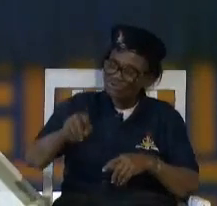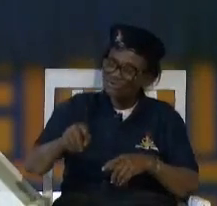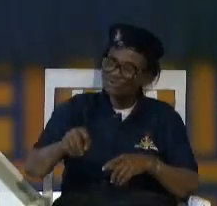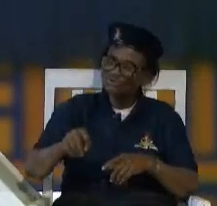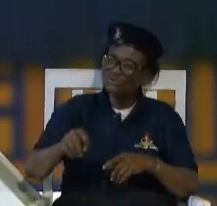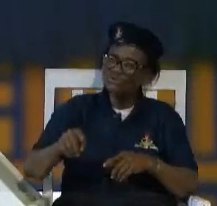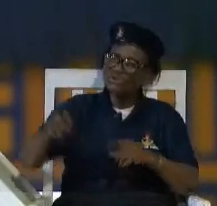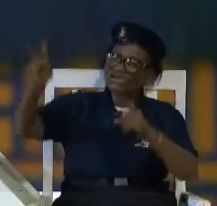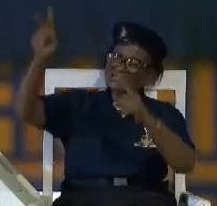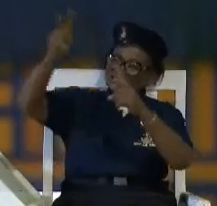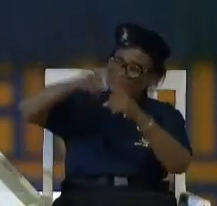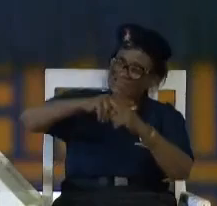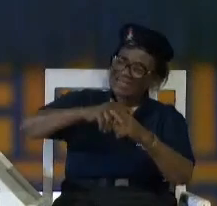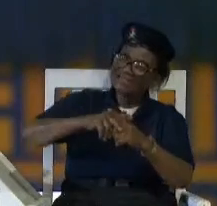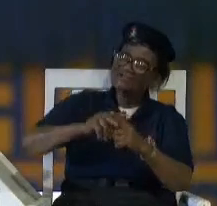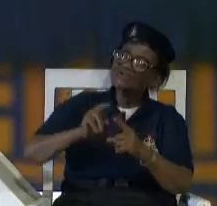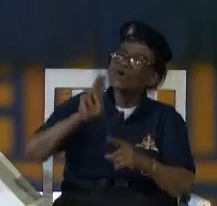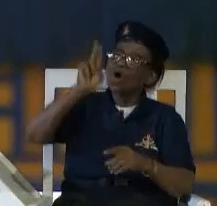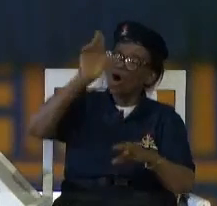descend upon these people.